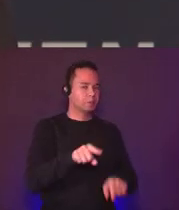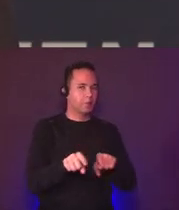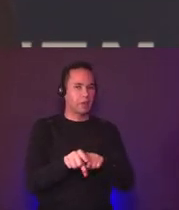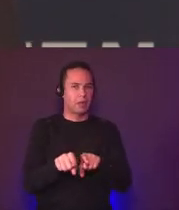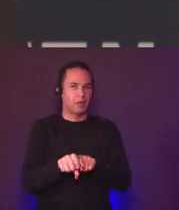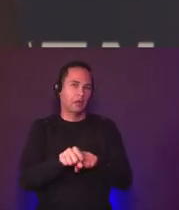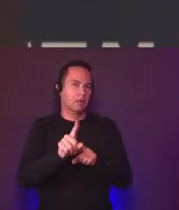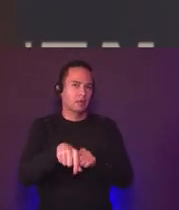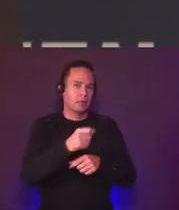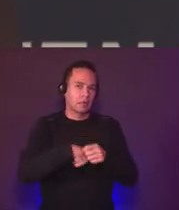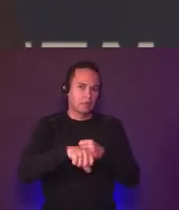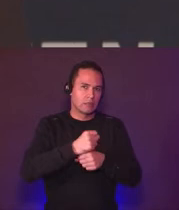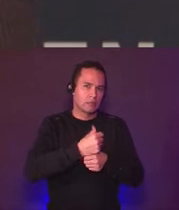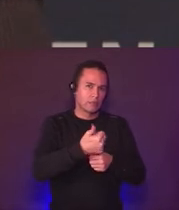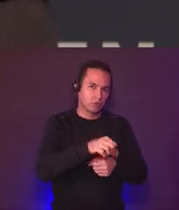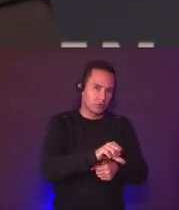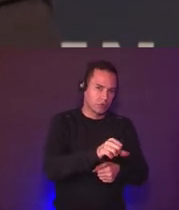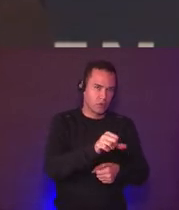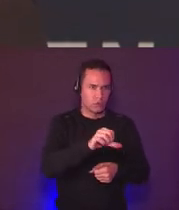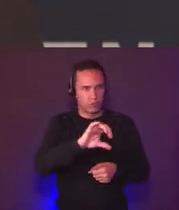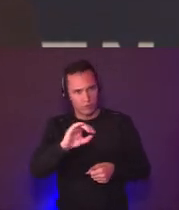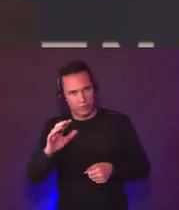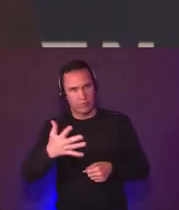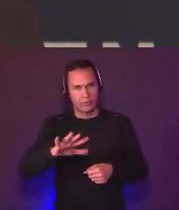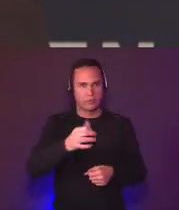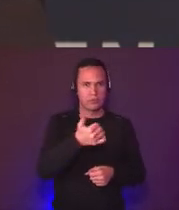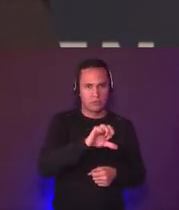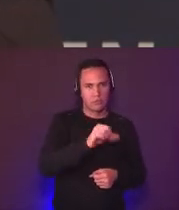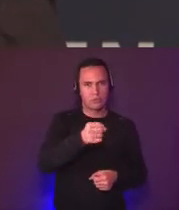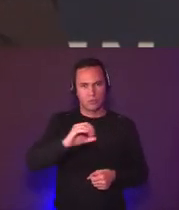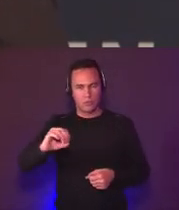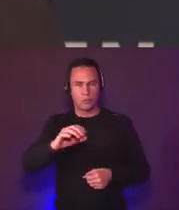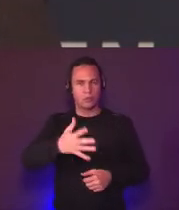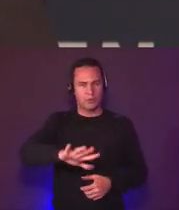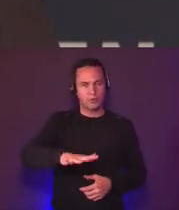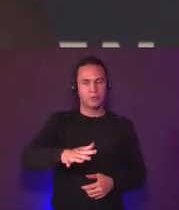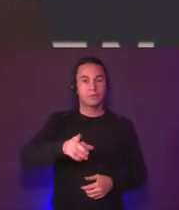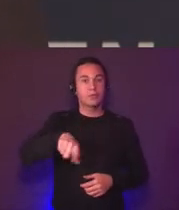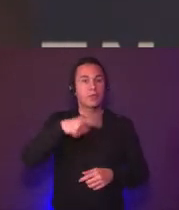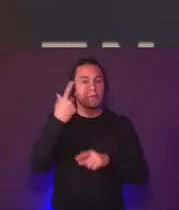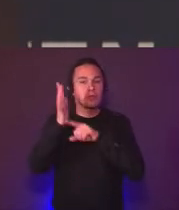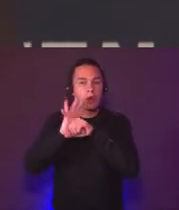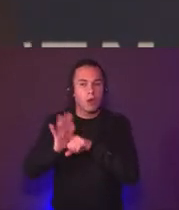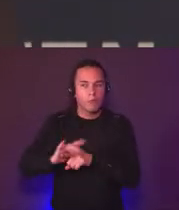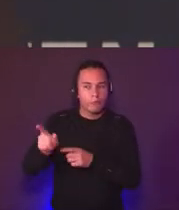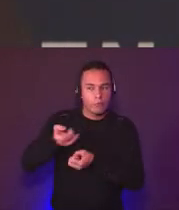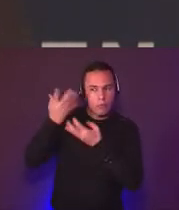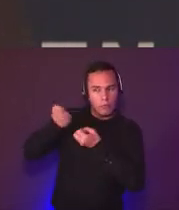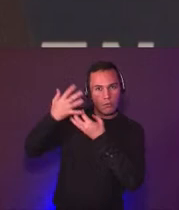and early 90s, he was analyzing census data to show